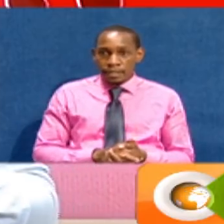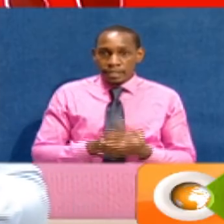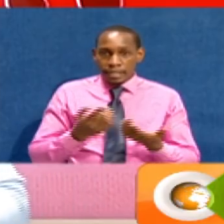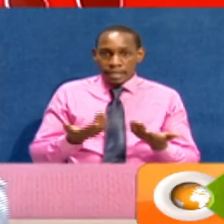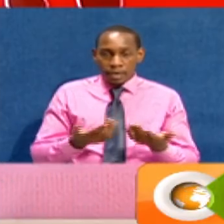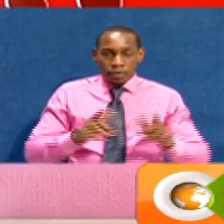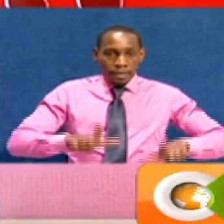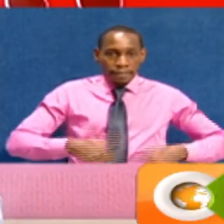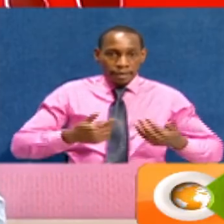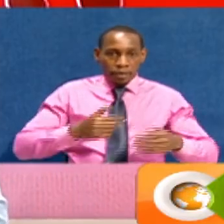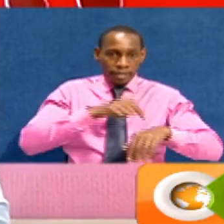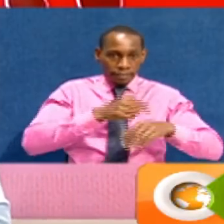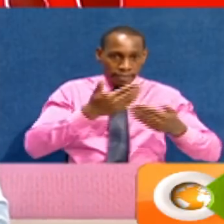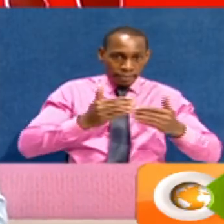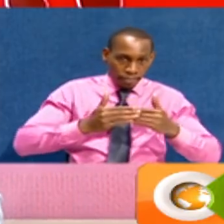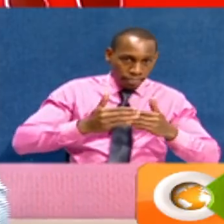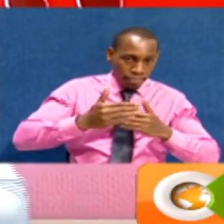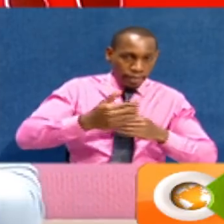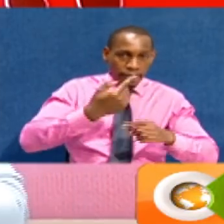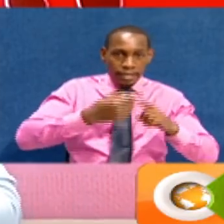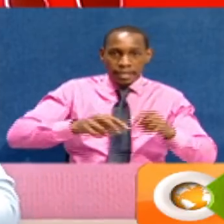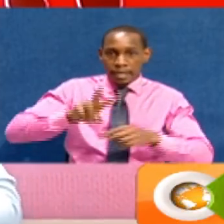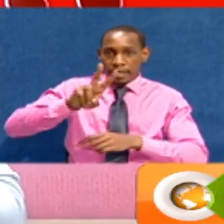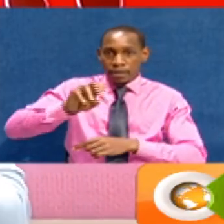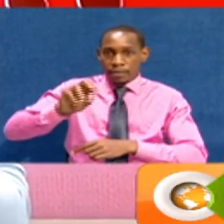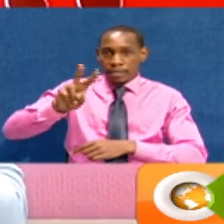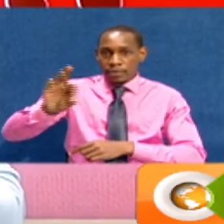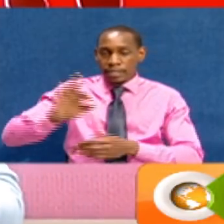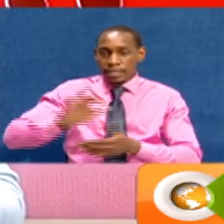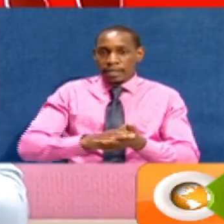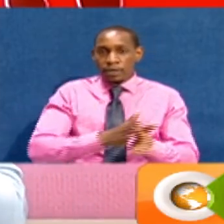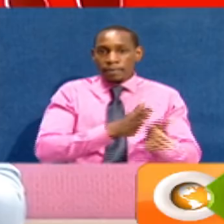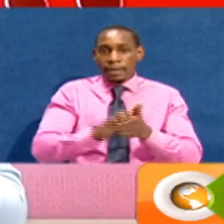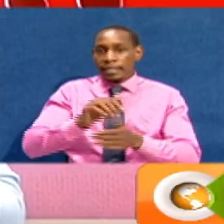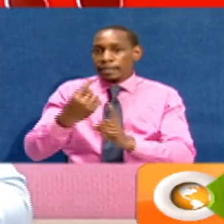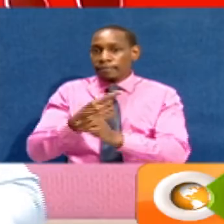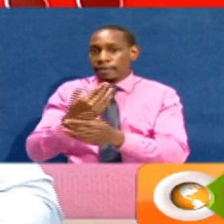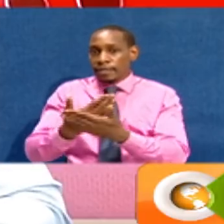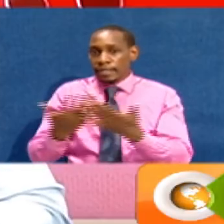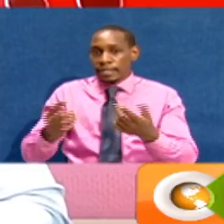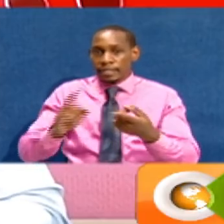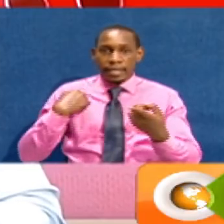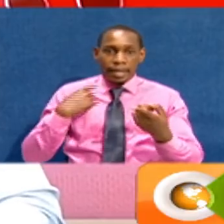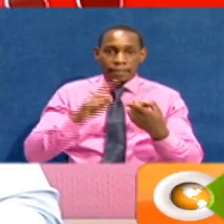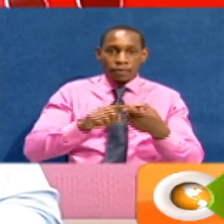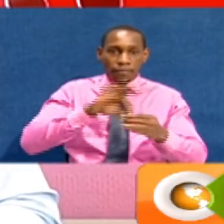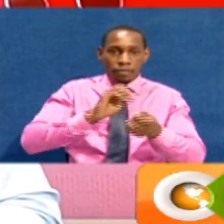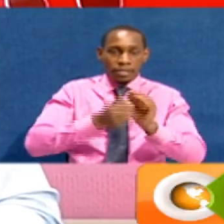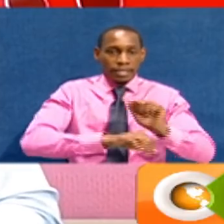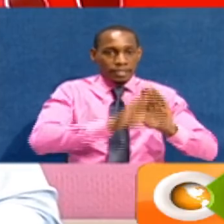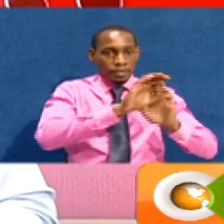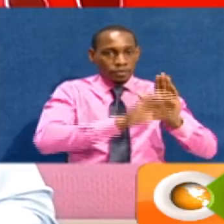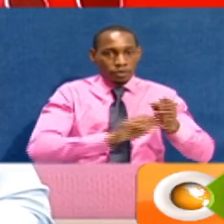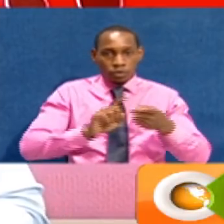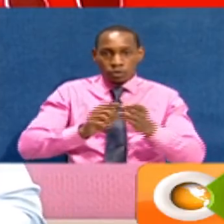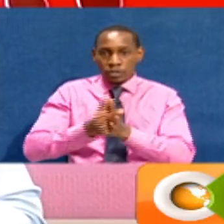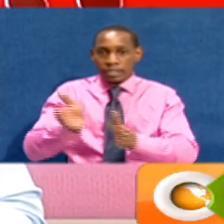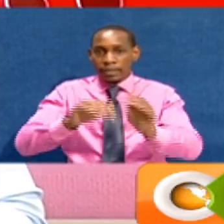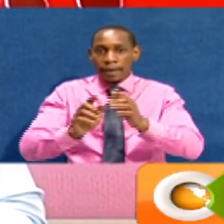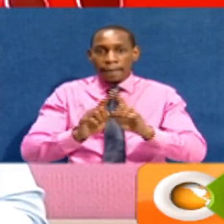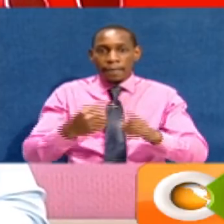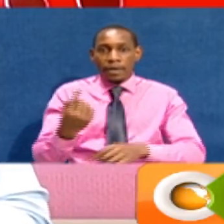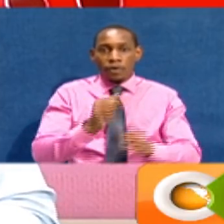to live between now and 2023? We are planning other things, including referendums, elections, but